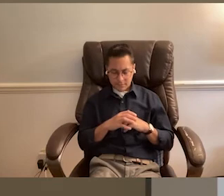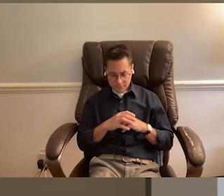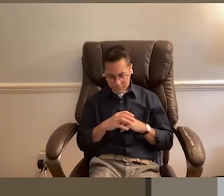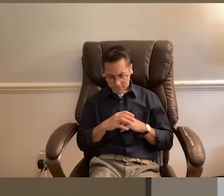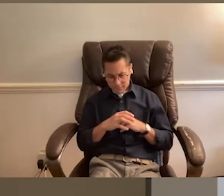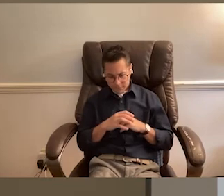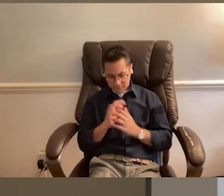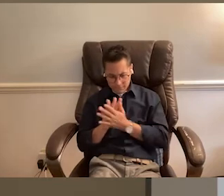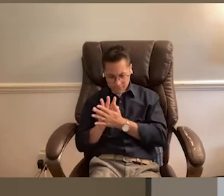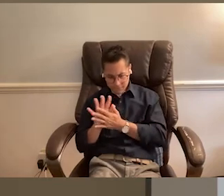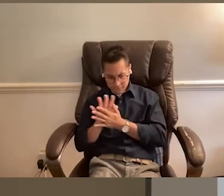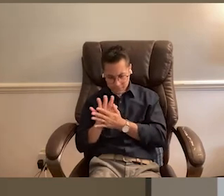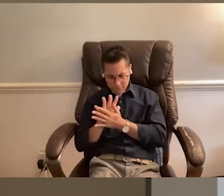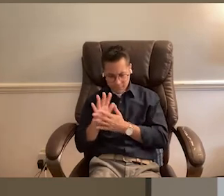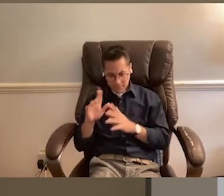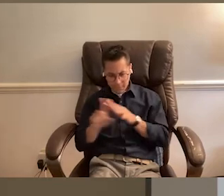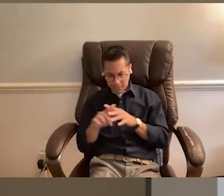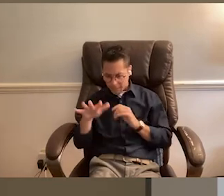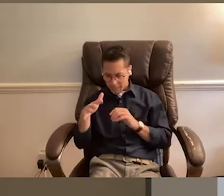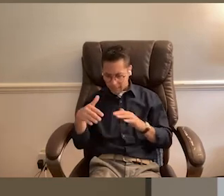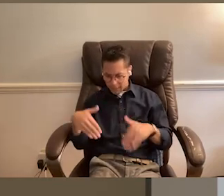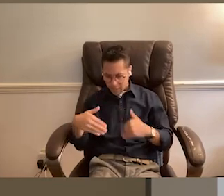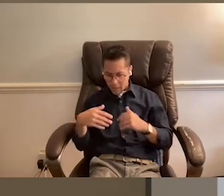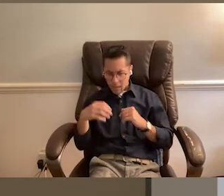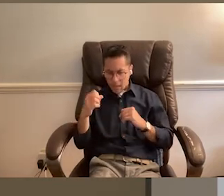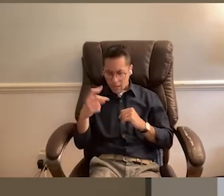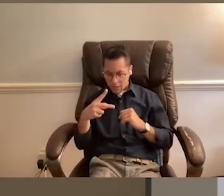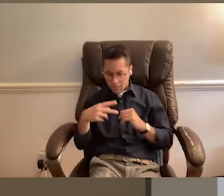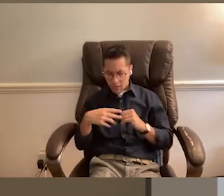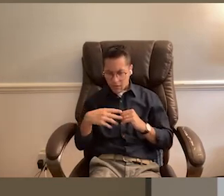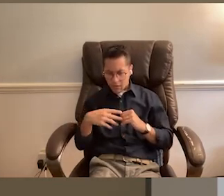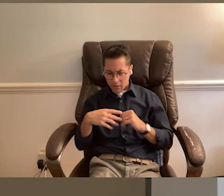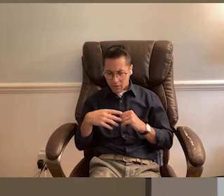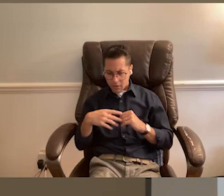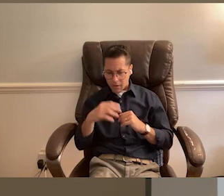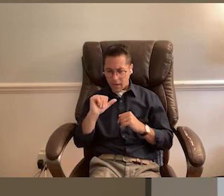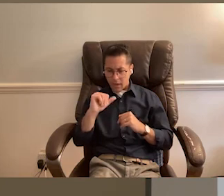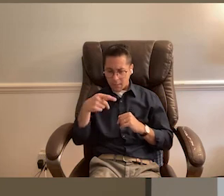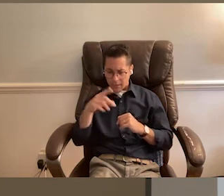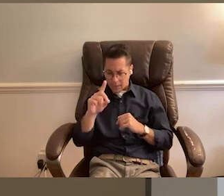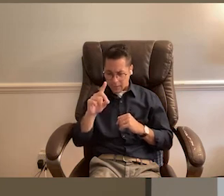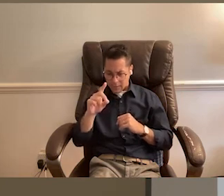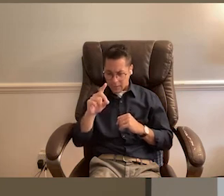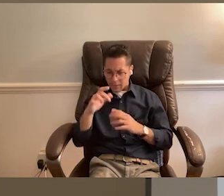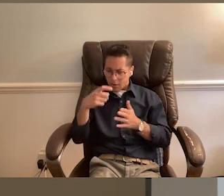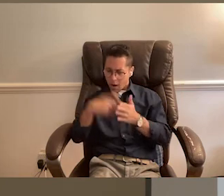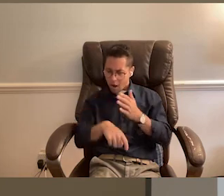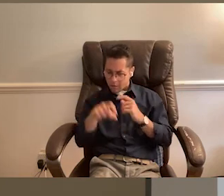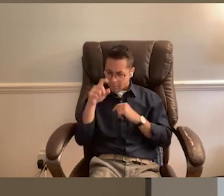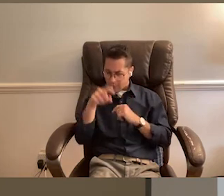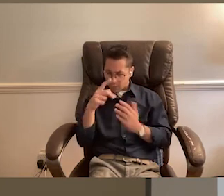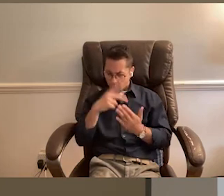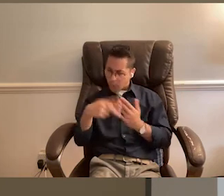stream of our students graduate on stage at UNF, and like where I was getting like congratulations like everywhere. Like people genuinely